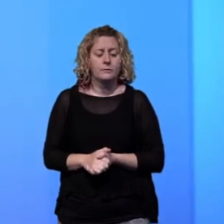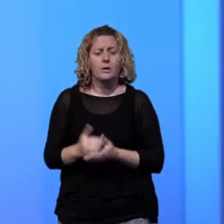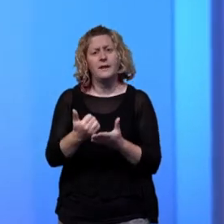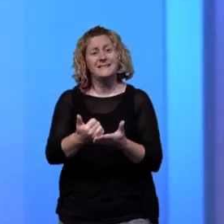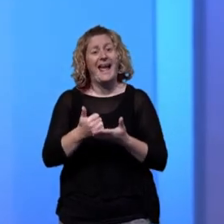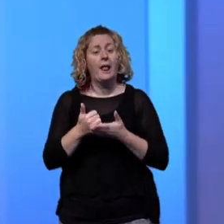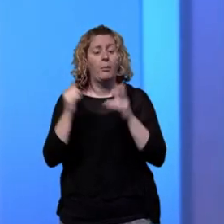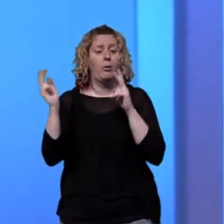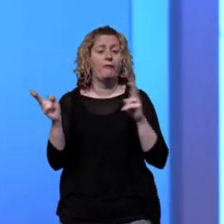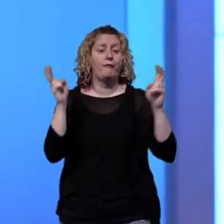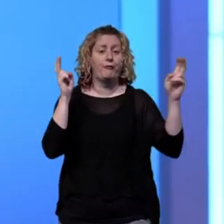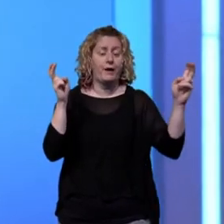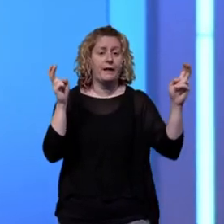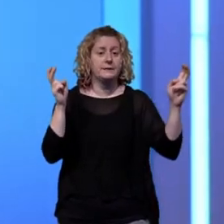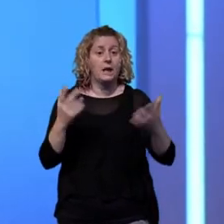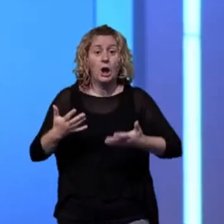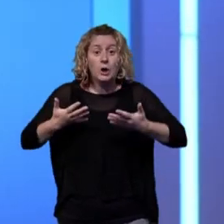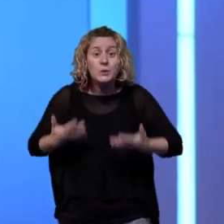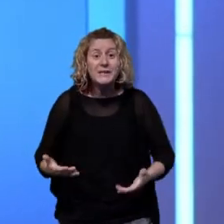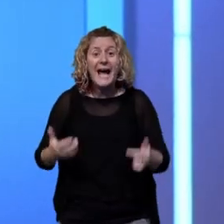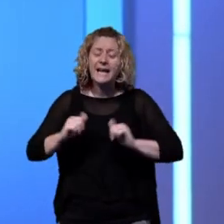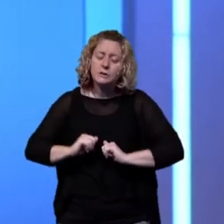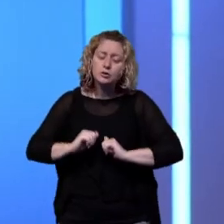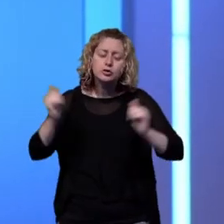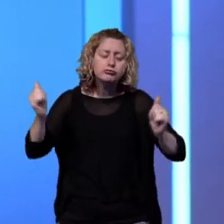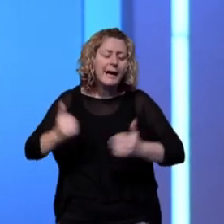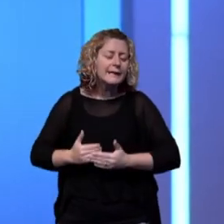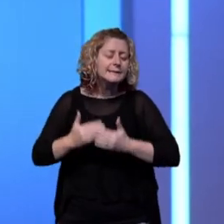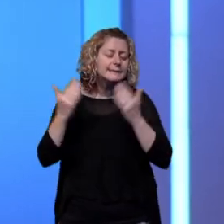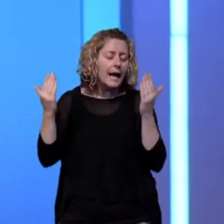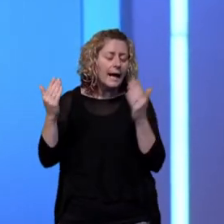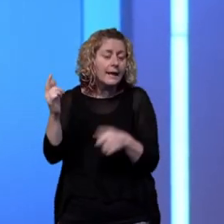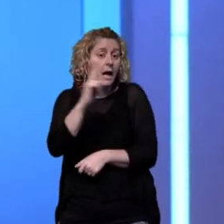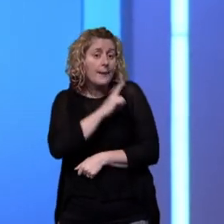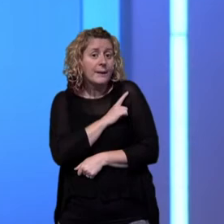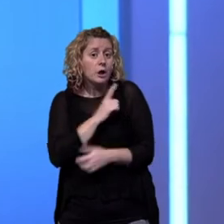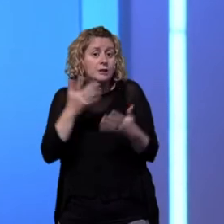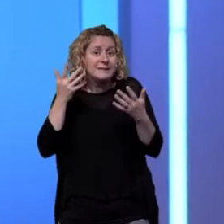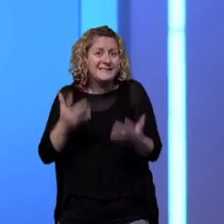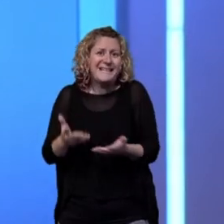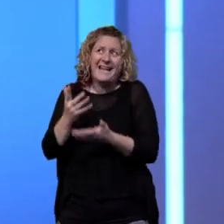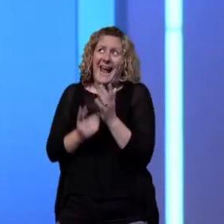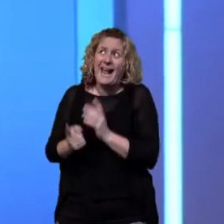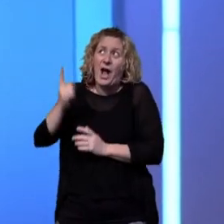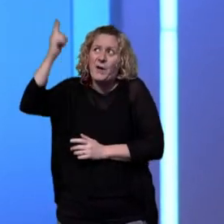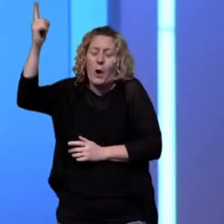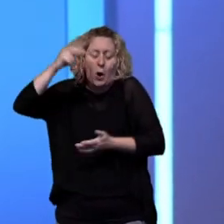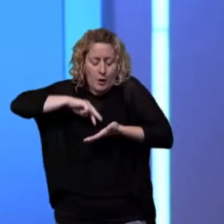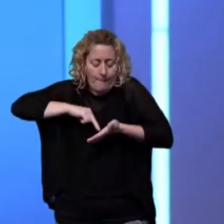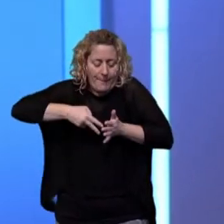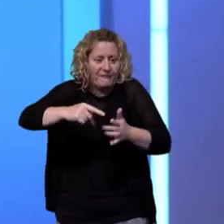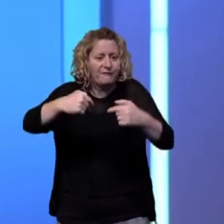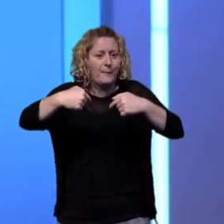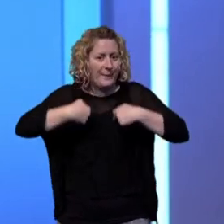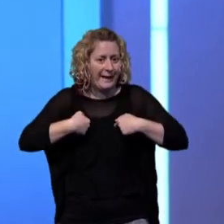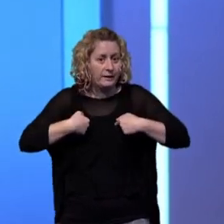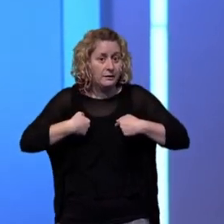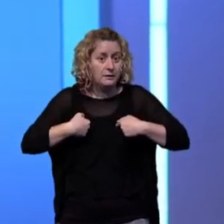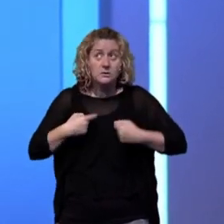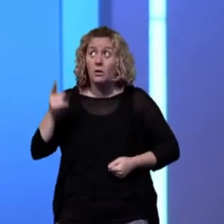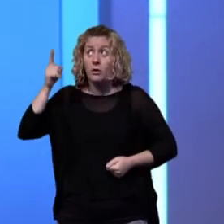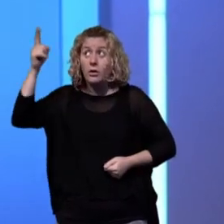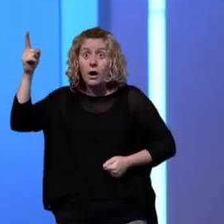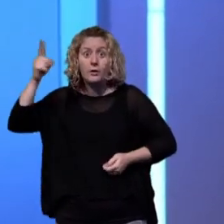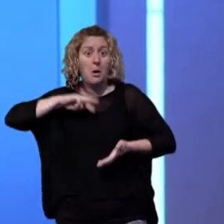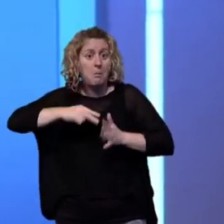this phrase. Today's a great day because today's the day God has planned for me. And if it's good for God, it's good for me.